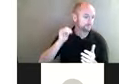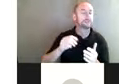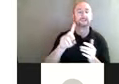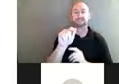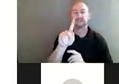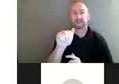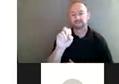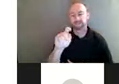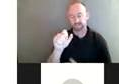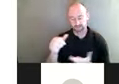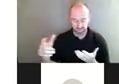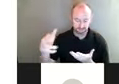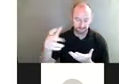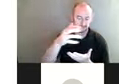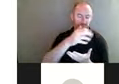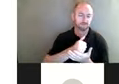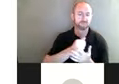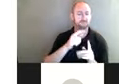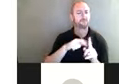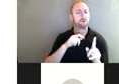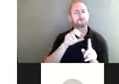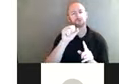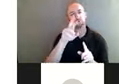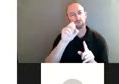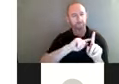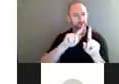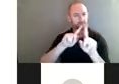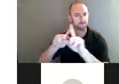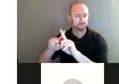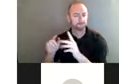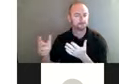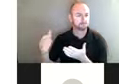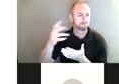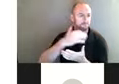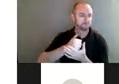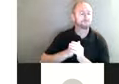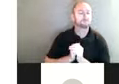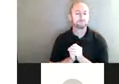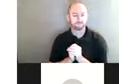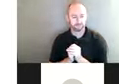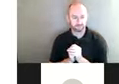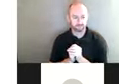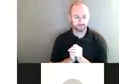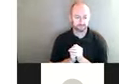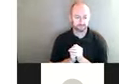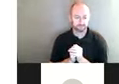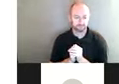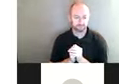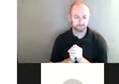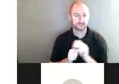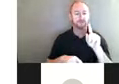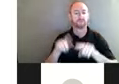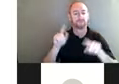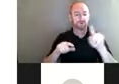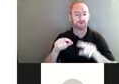sets derived from multiple sources, and they were all different formats and of varying quality